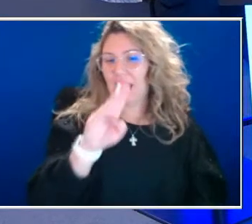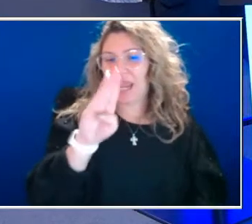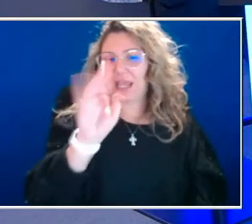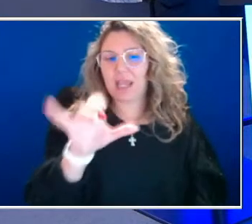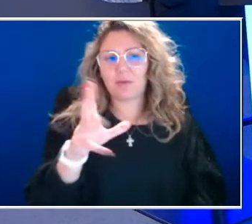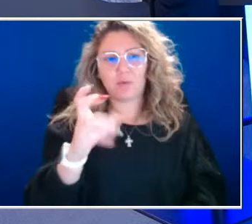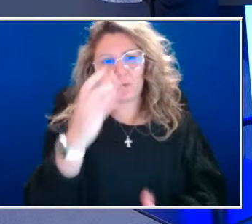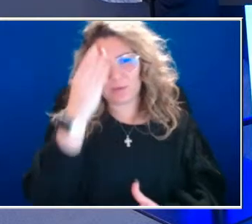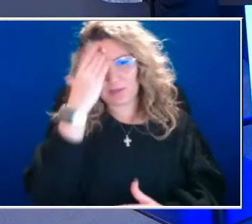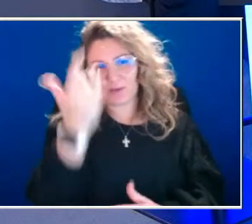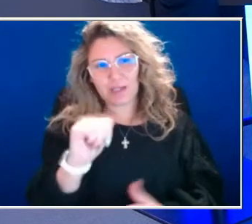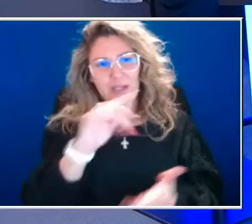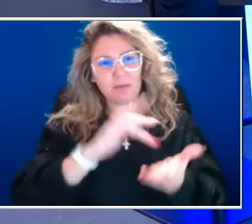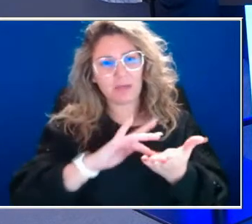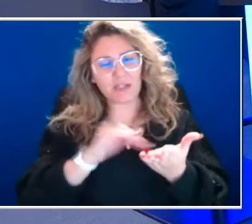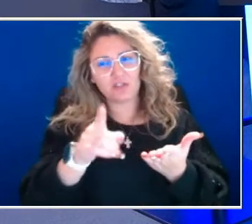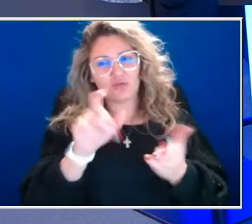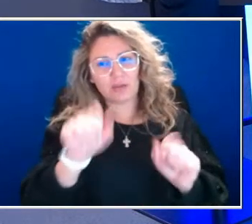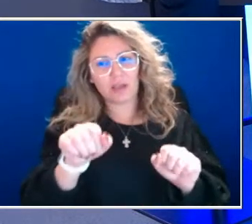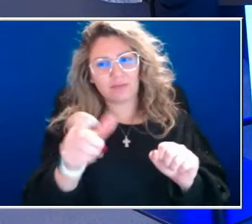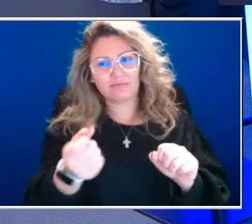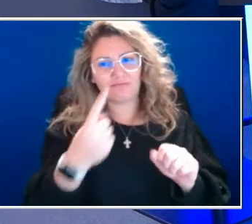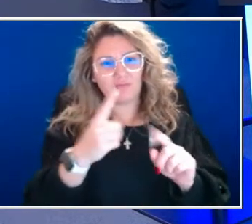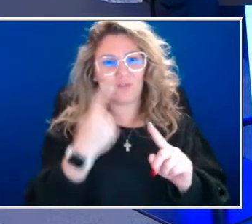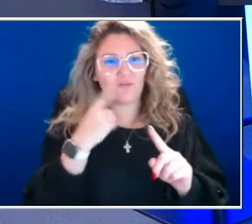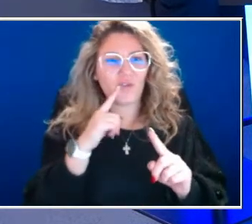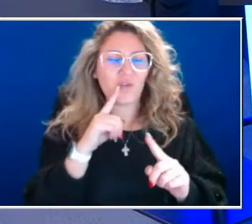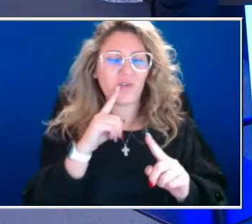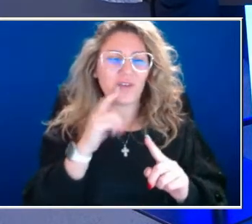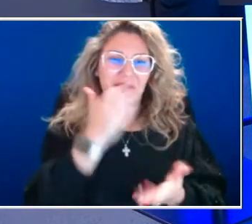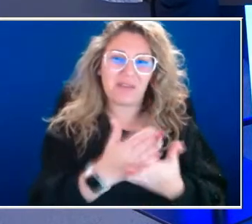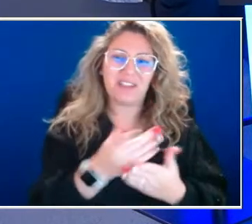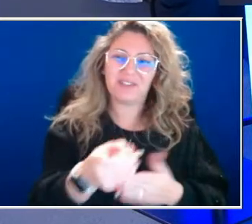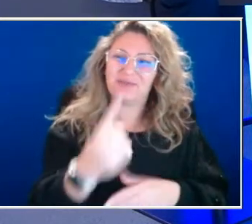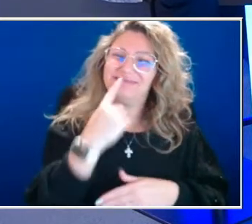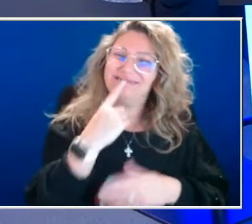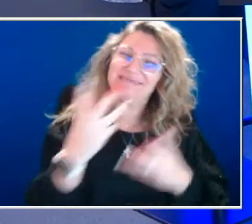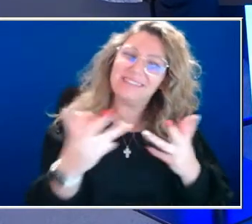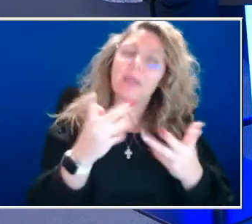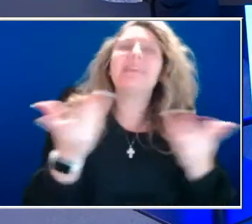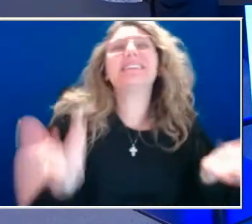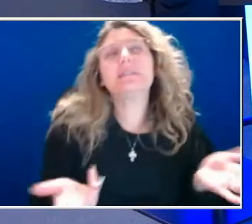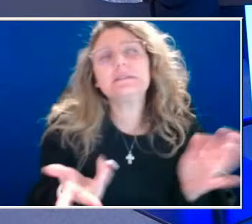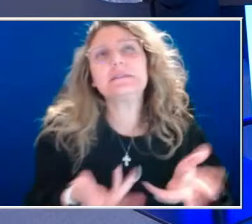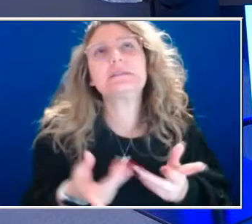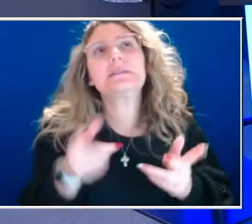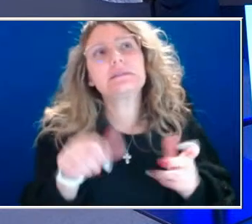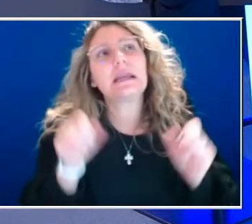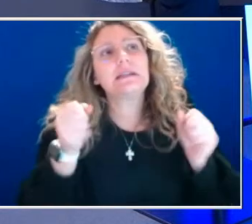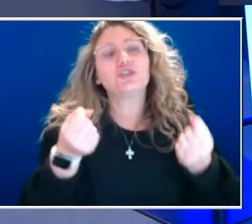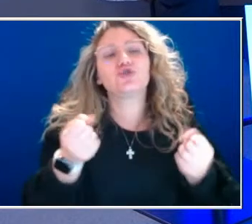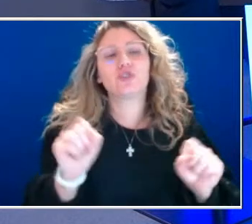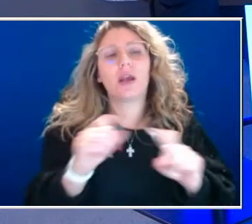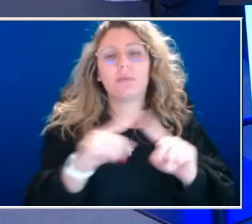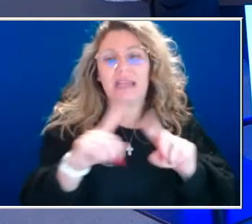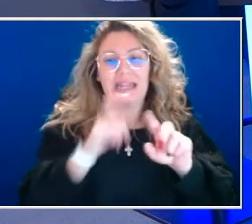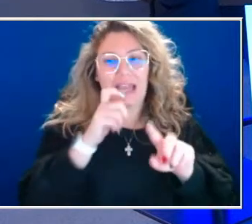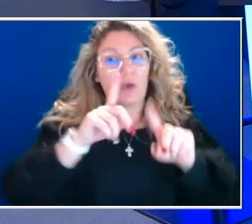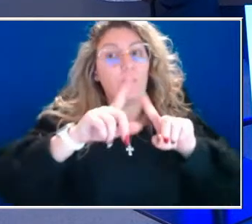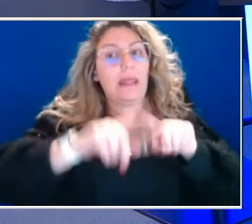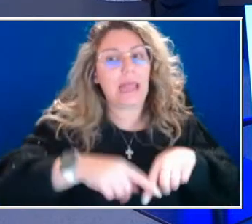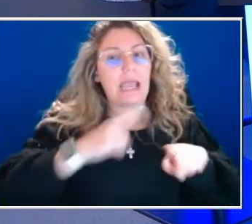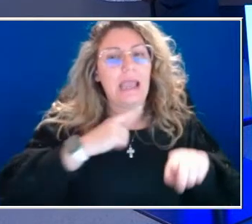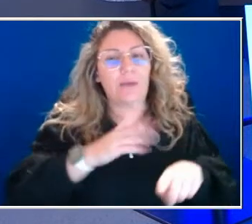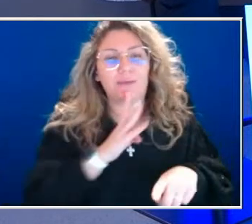medications that you can take on your own for menopause, but so you're thinking, no, I mean, you could try it, but don't rely on it. Right, I would talk to your doctor.